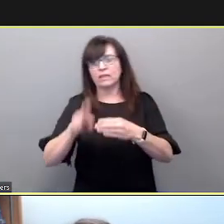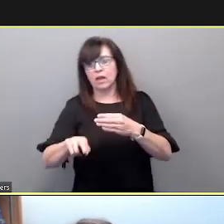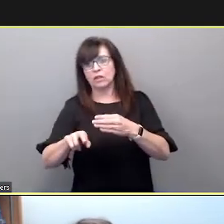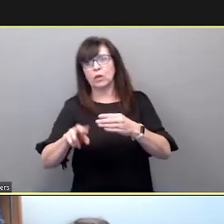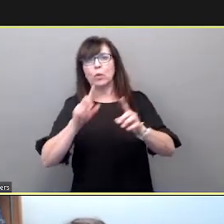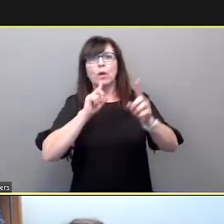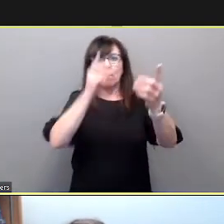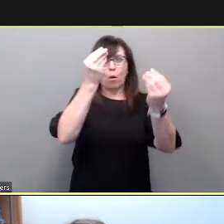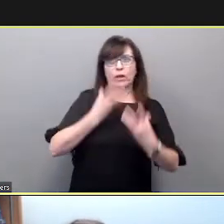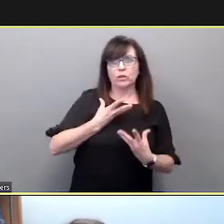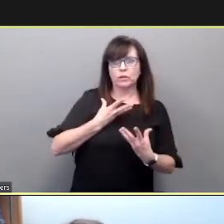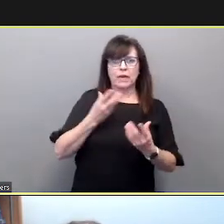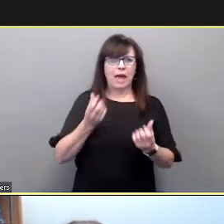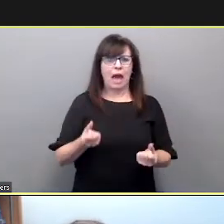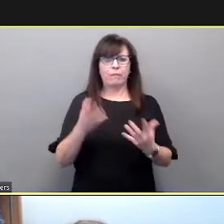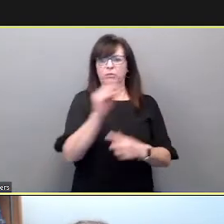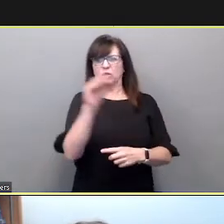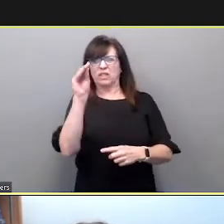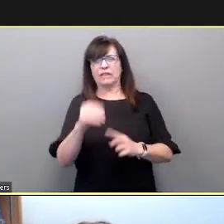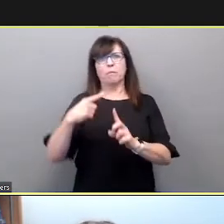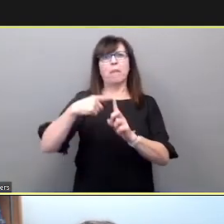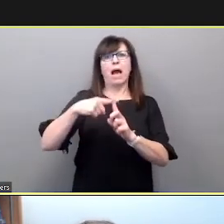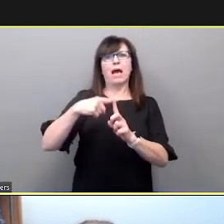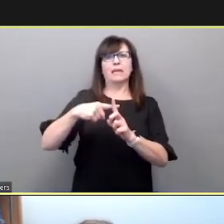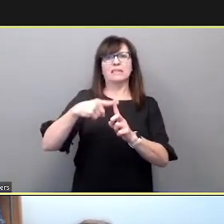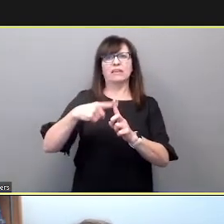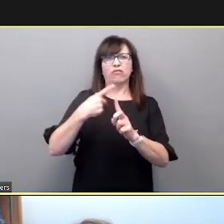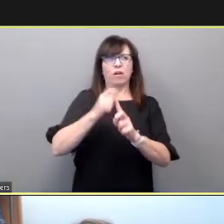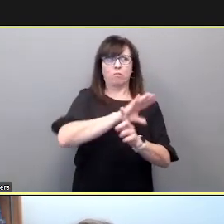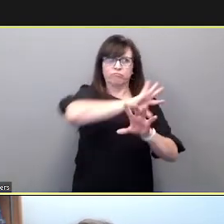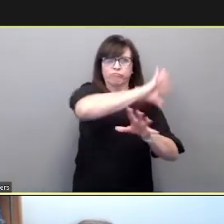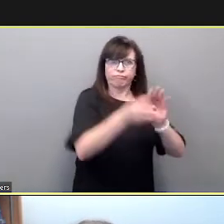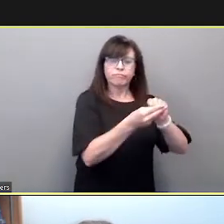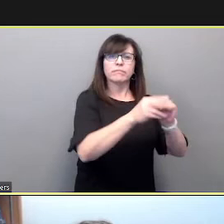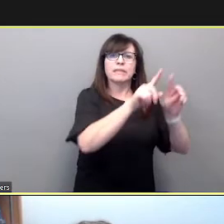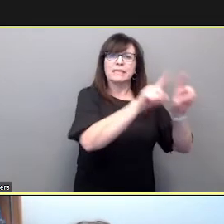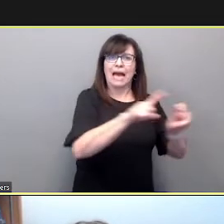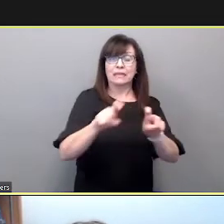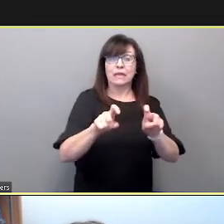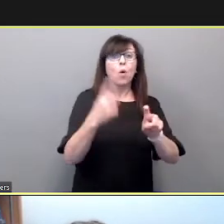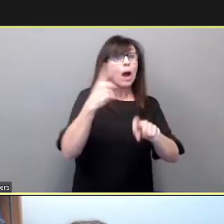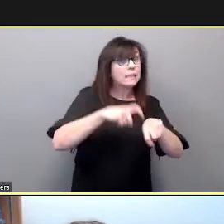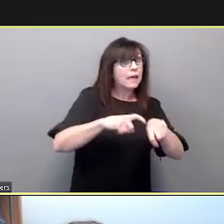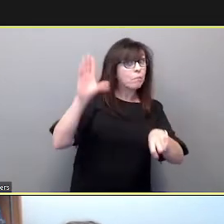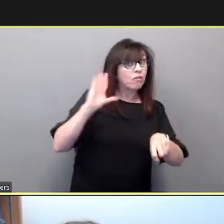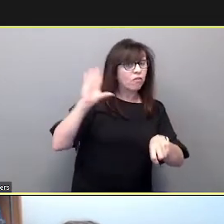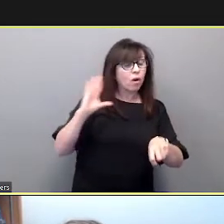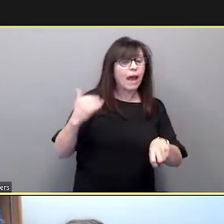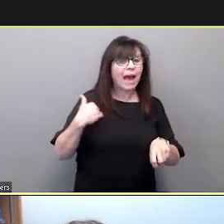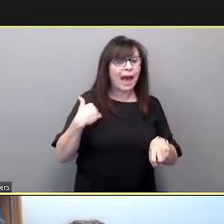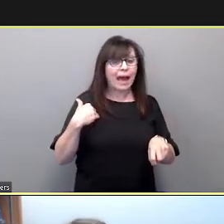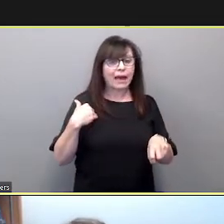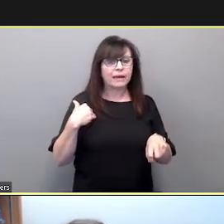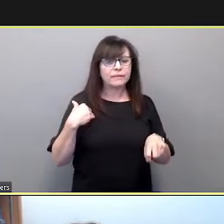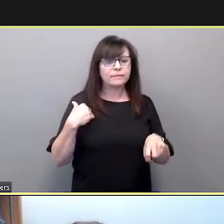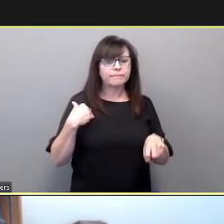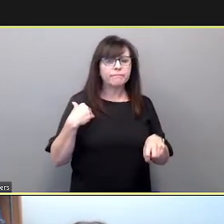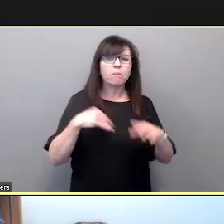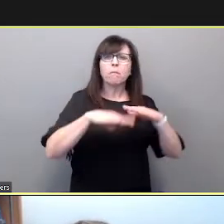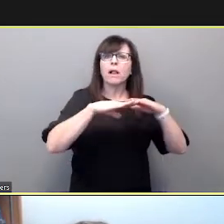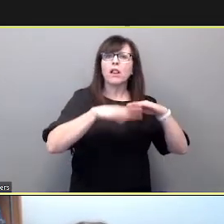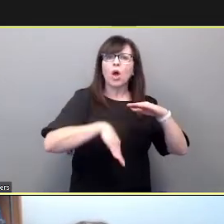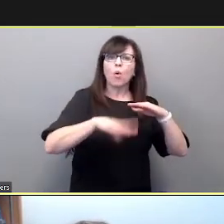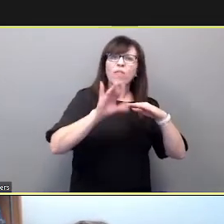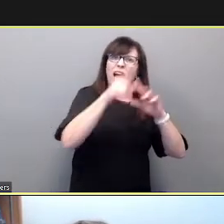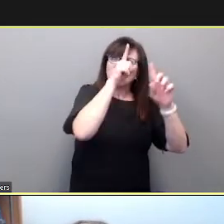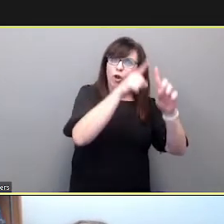to us. What proportion are positive out of all of those tests? And at one point in time, we had been below this